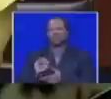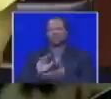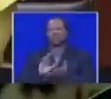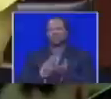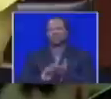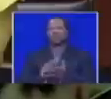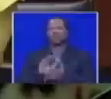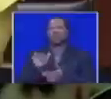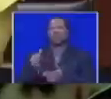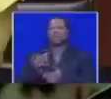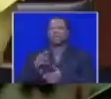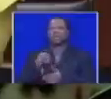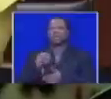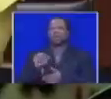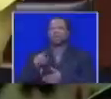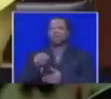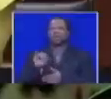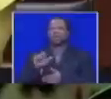Honorable Muteka,